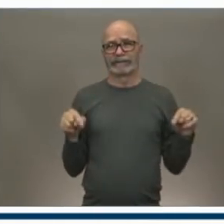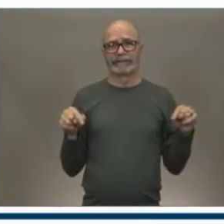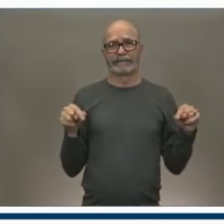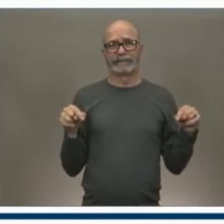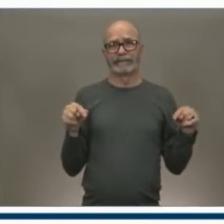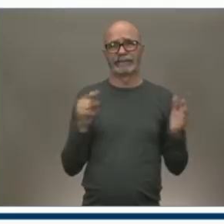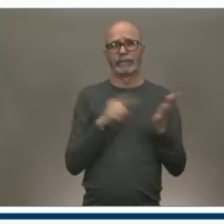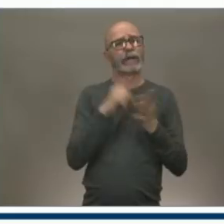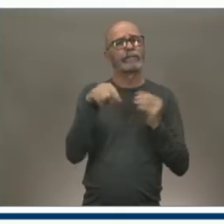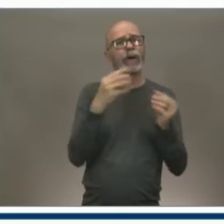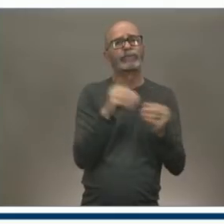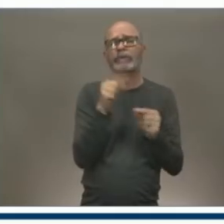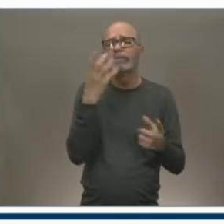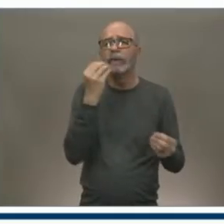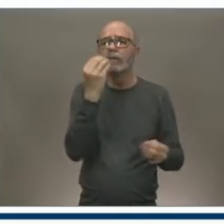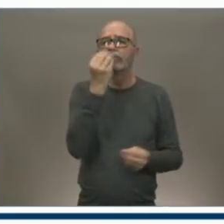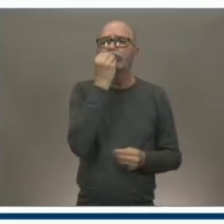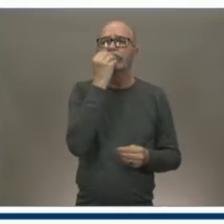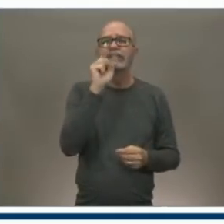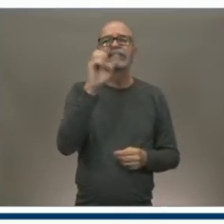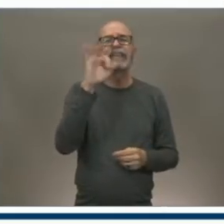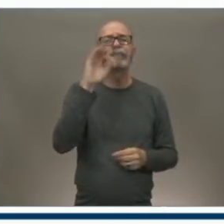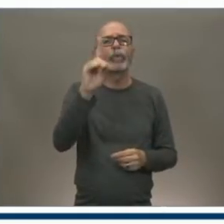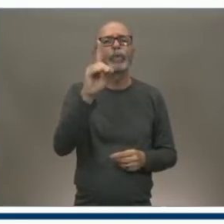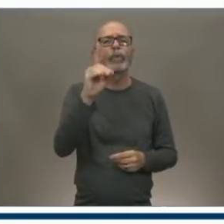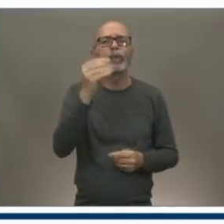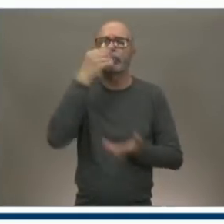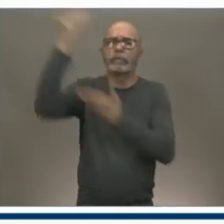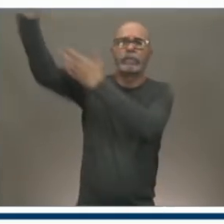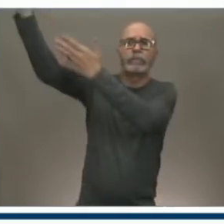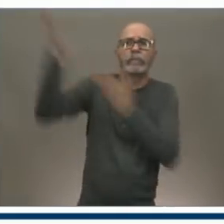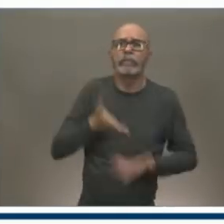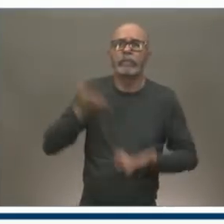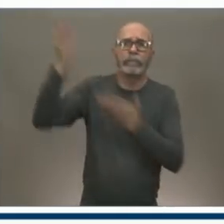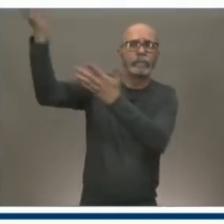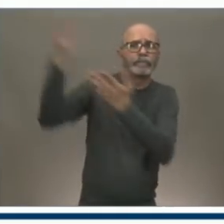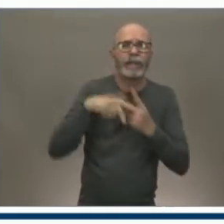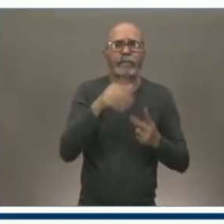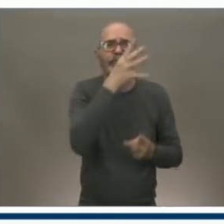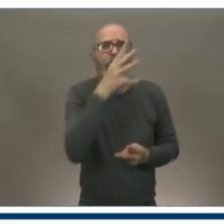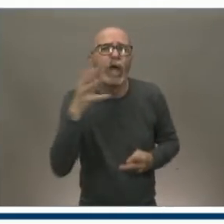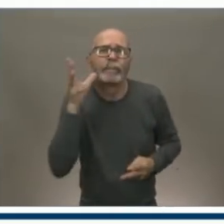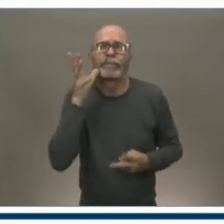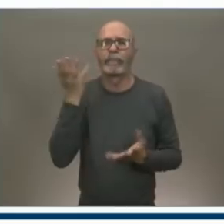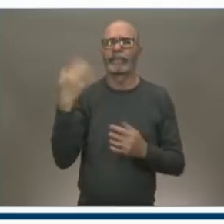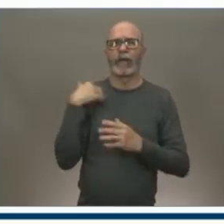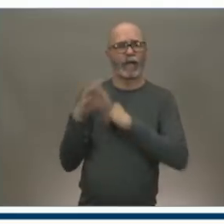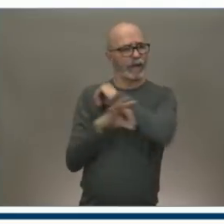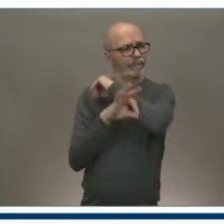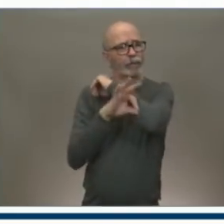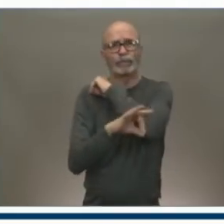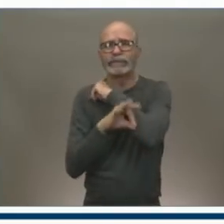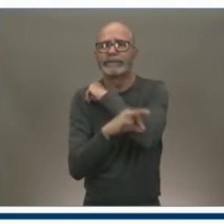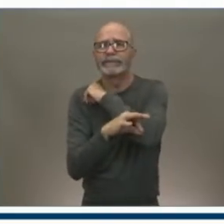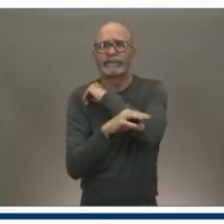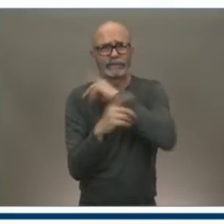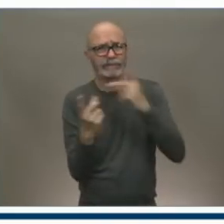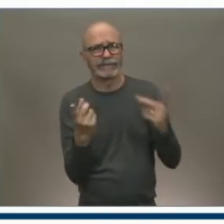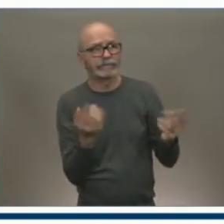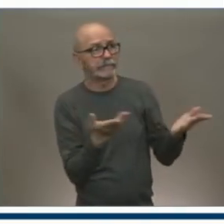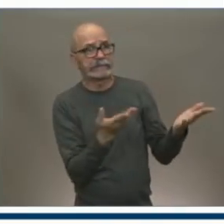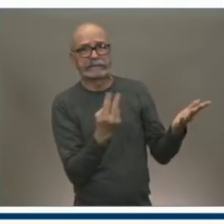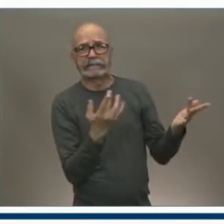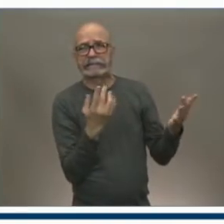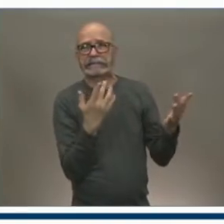this will affect the arrival of temporary foreign workers. What's Nova Scotia's position on this? Would you like to see an exemption?